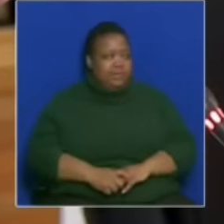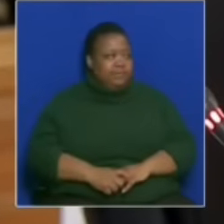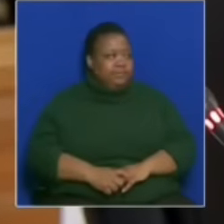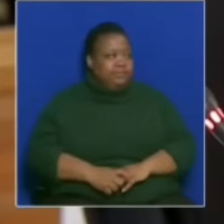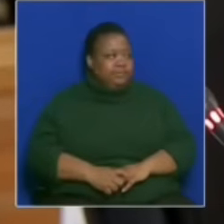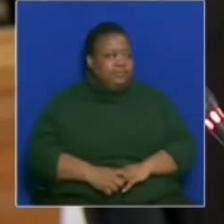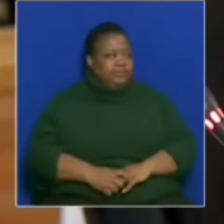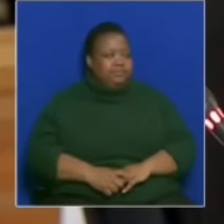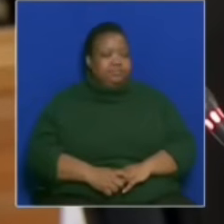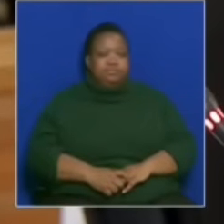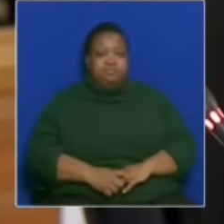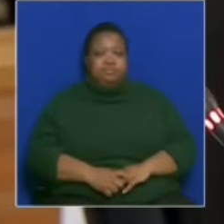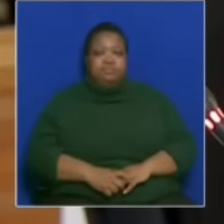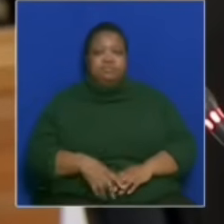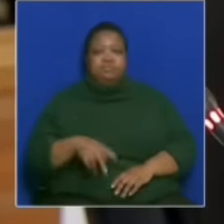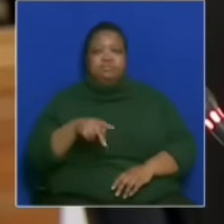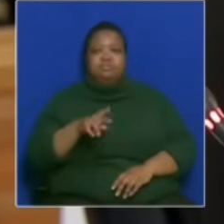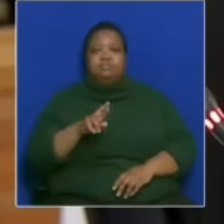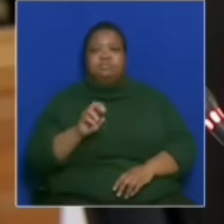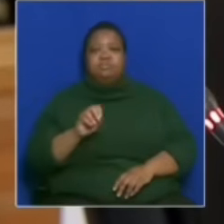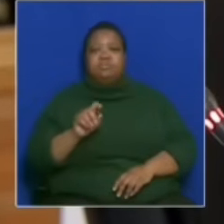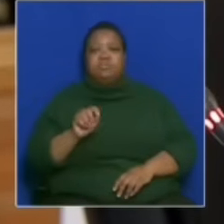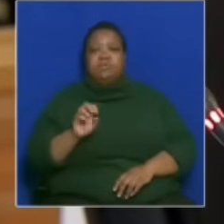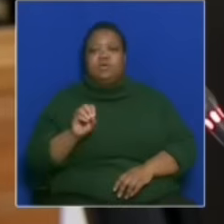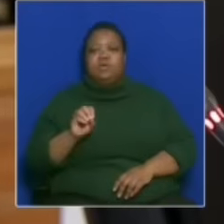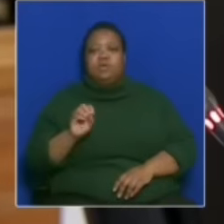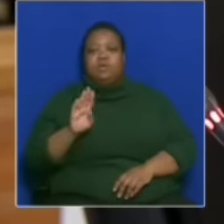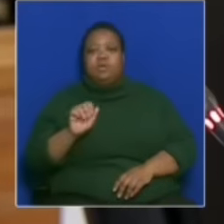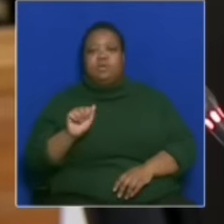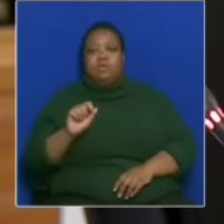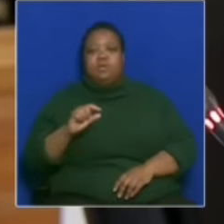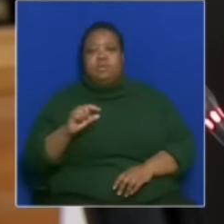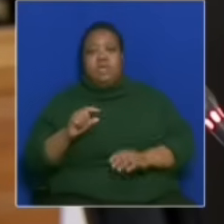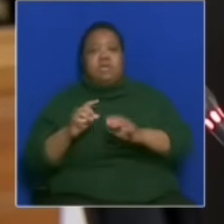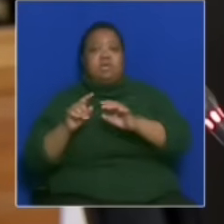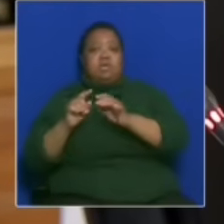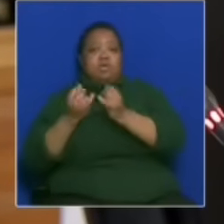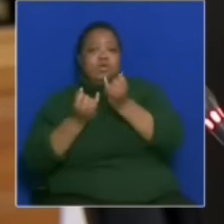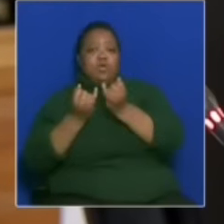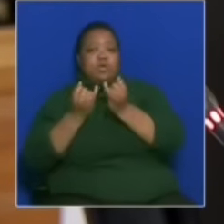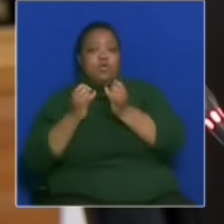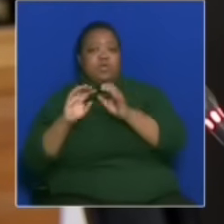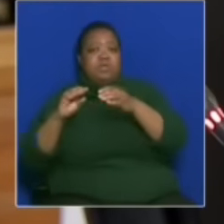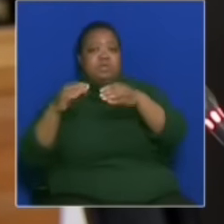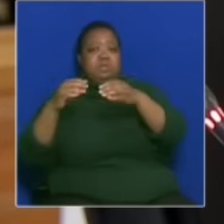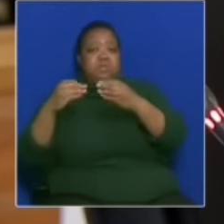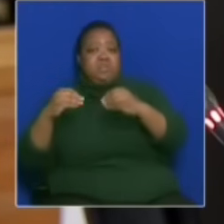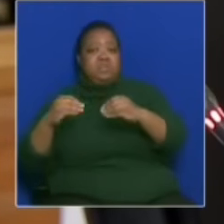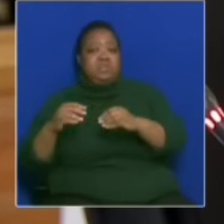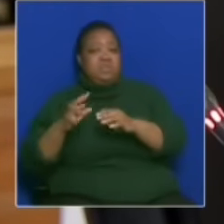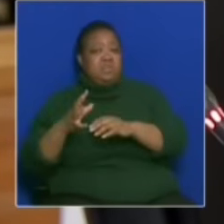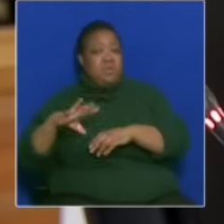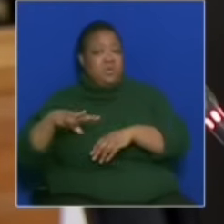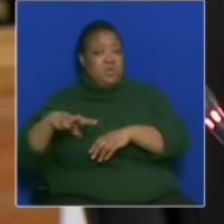Protobac is not the only competitor who is being targeted in these chats between Mr. Sayed and